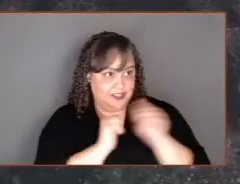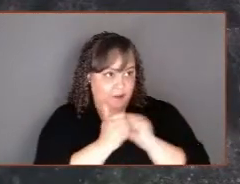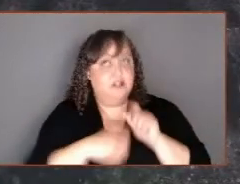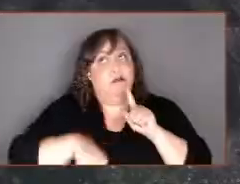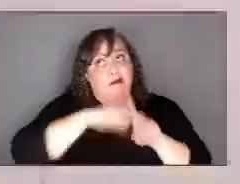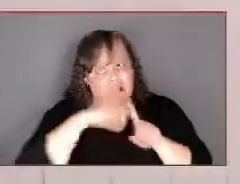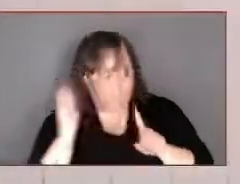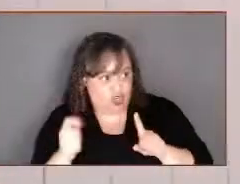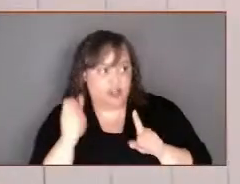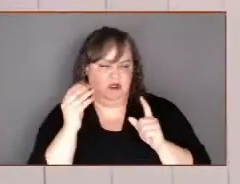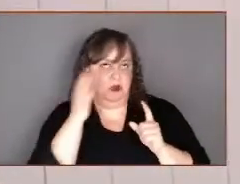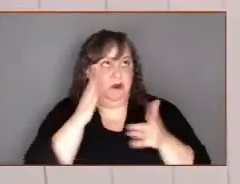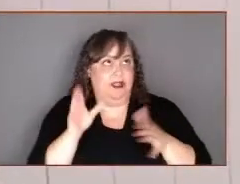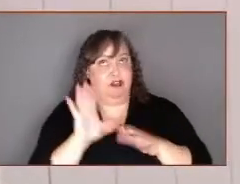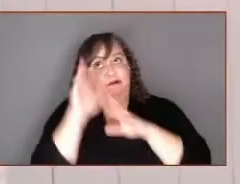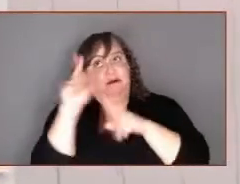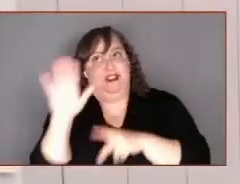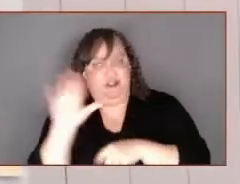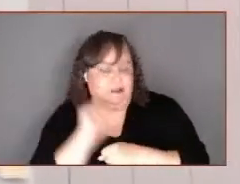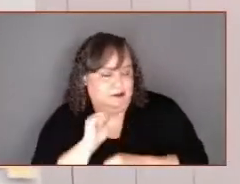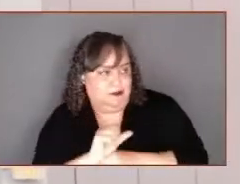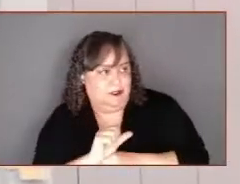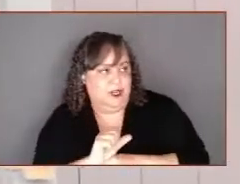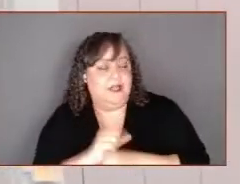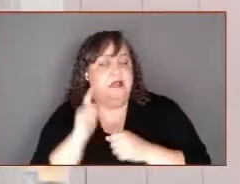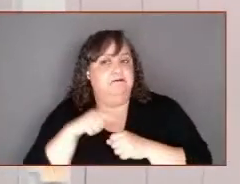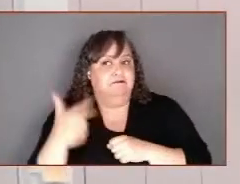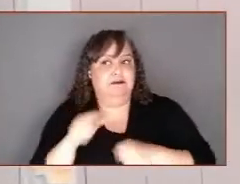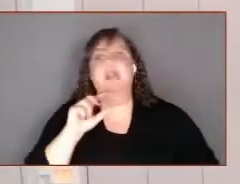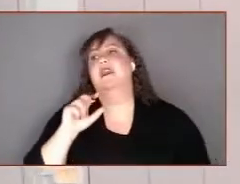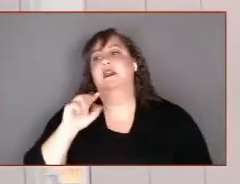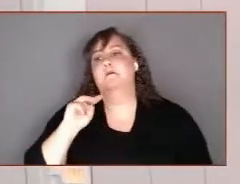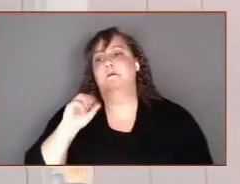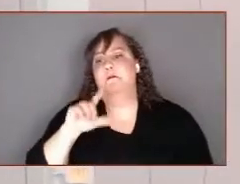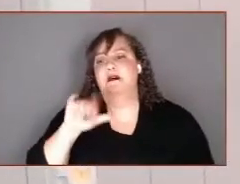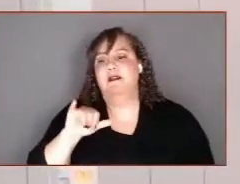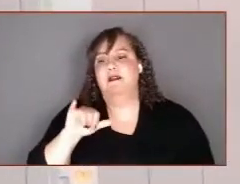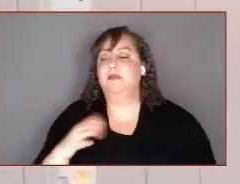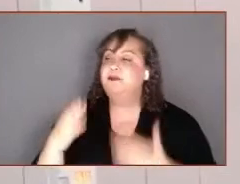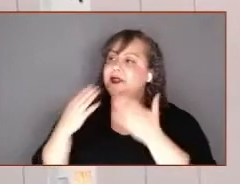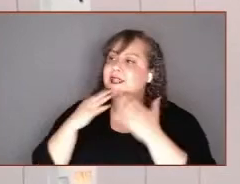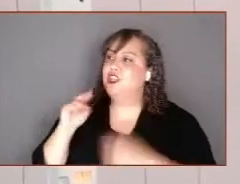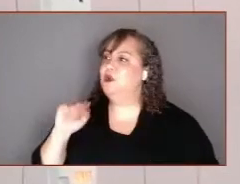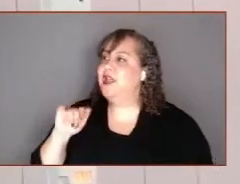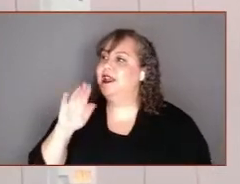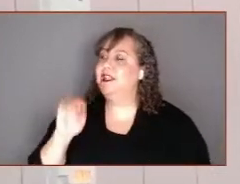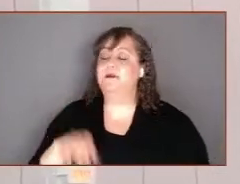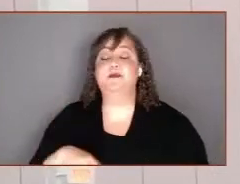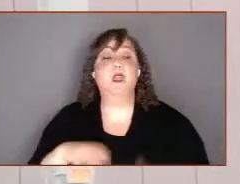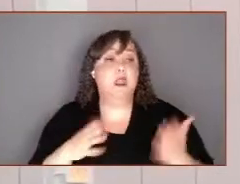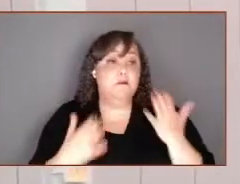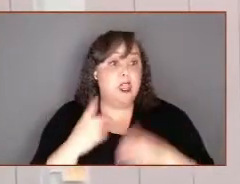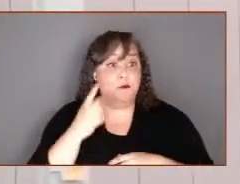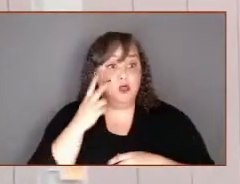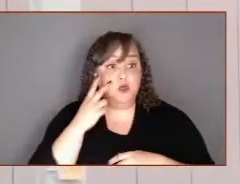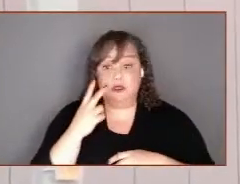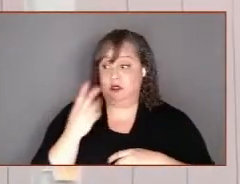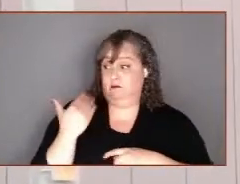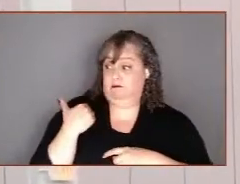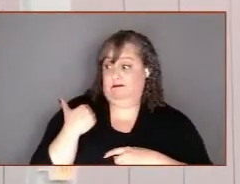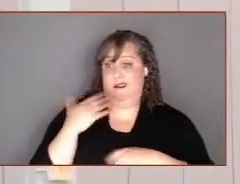you. Thanks, Natalie. As some of you all might have seen earlier in the show, I had the amazing opportunity to sit down with astronaut